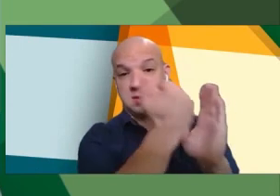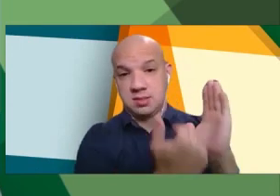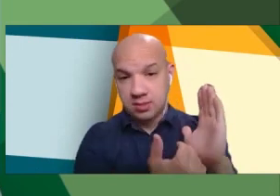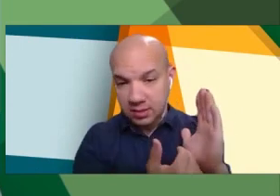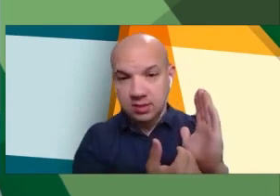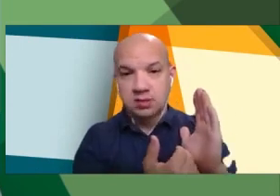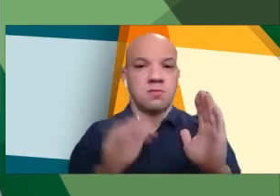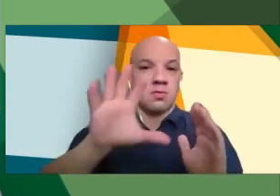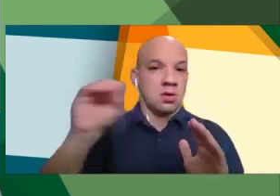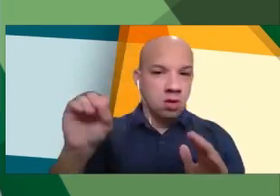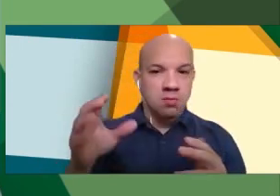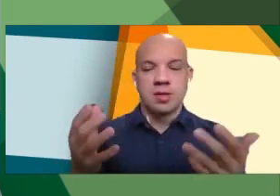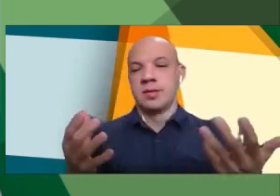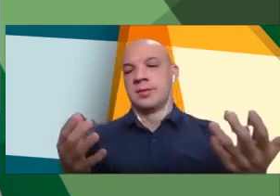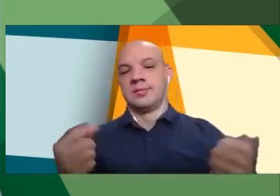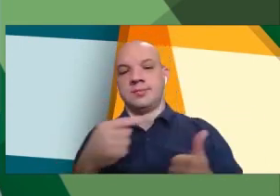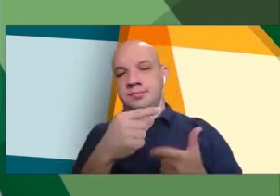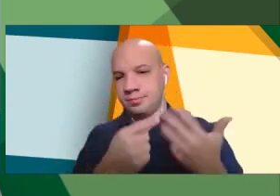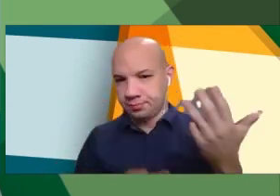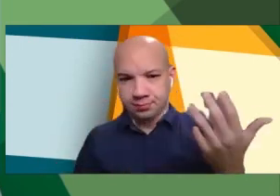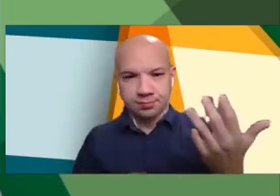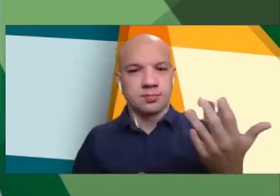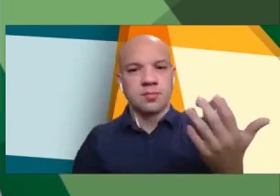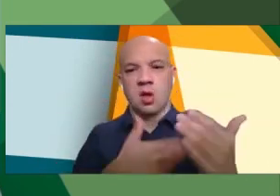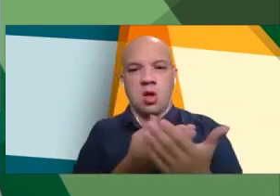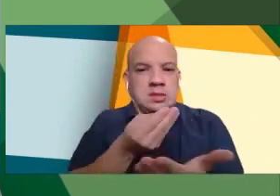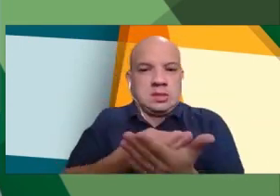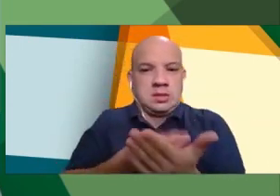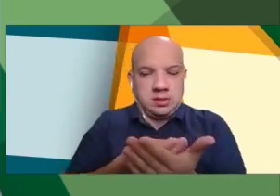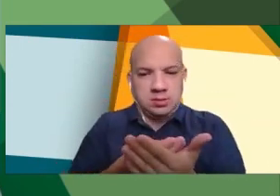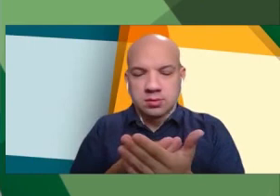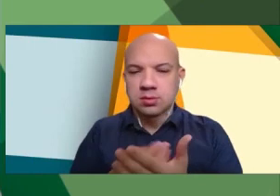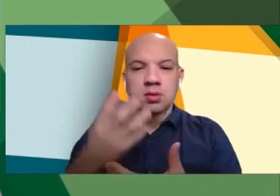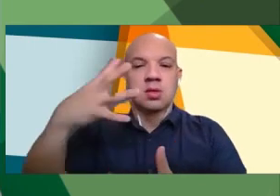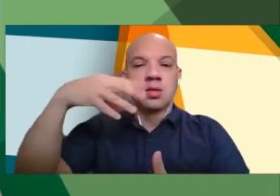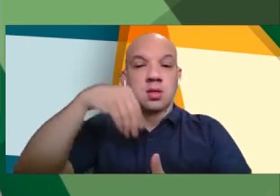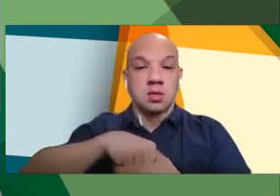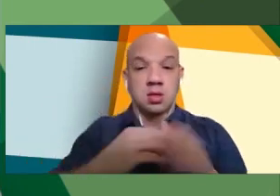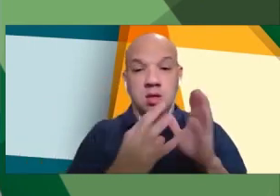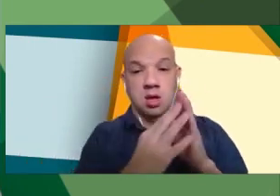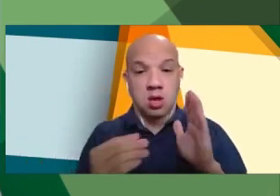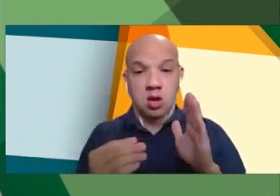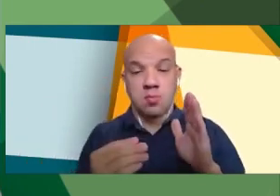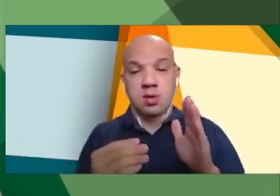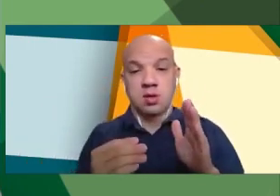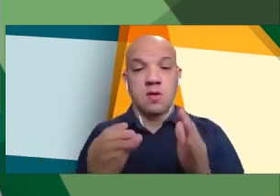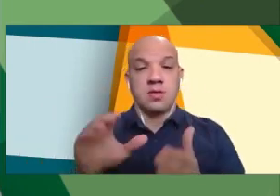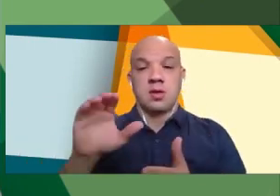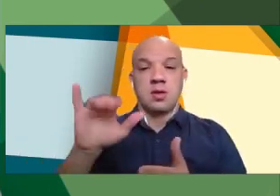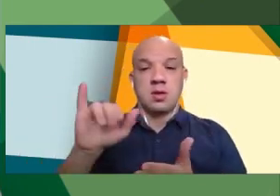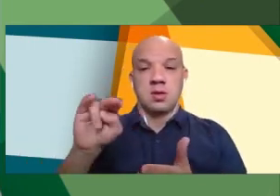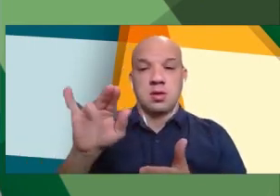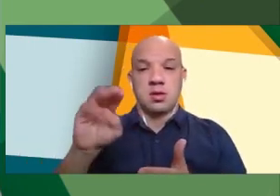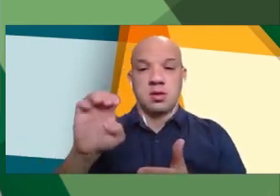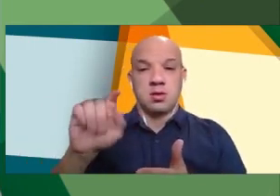cash flows, and notes to the financial statement. It also includes a copy of the income tax return